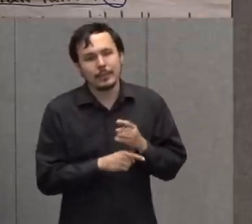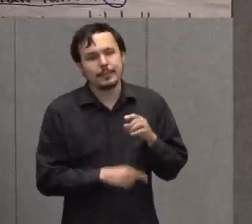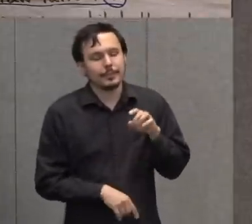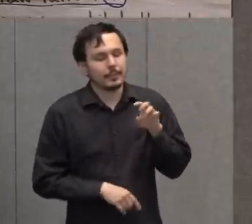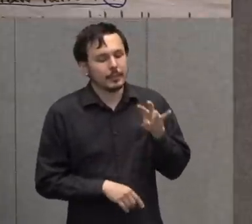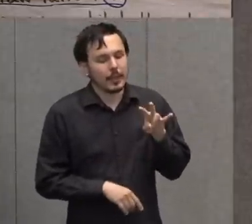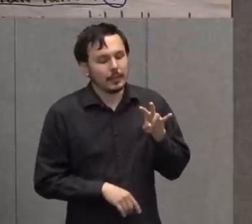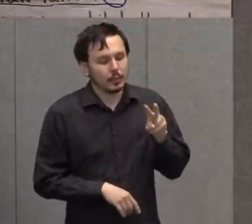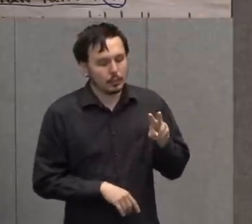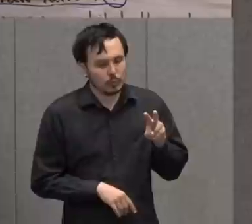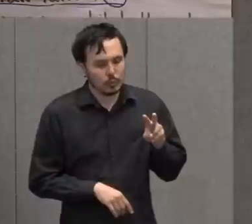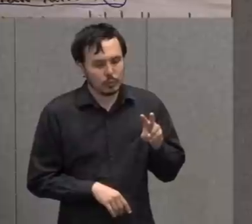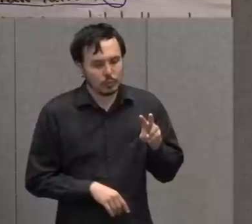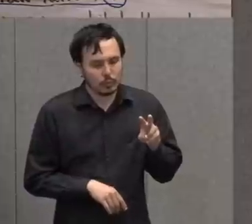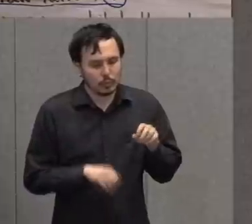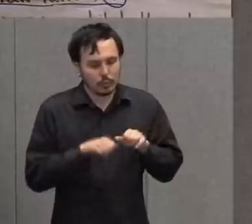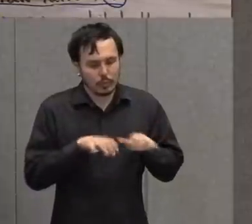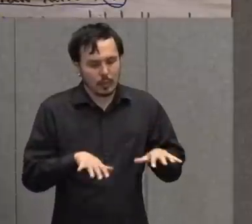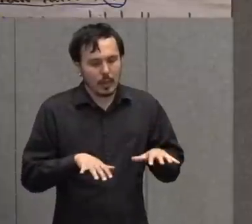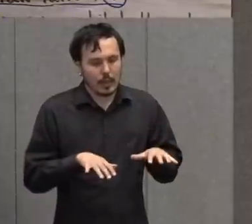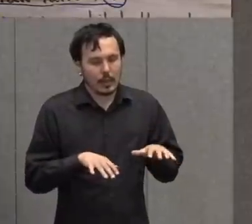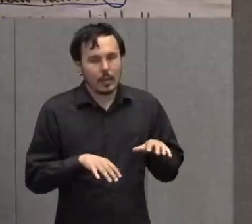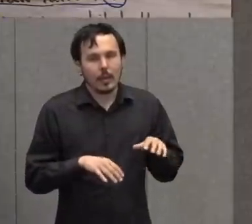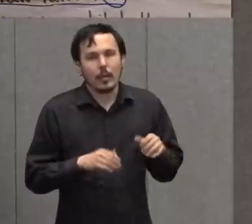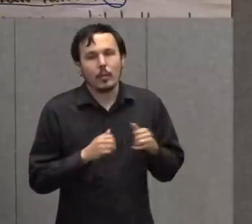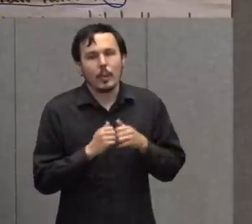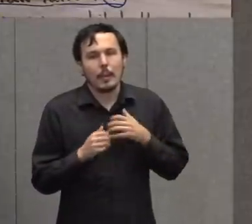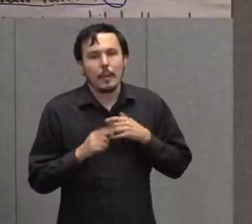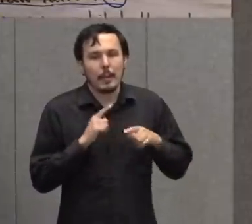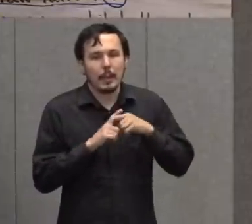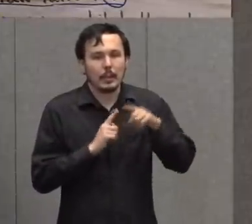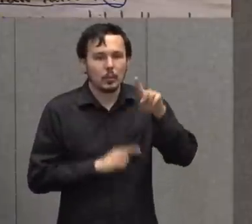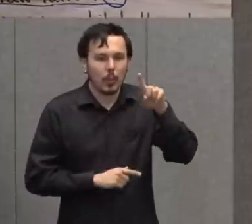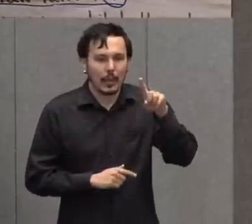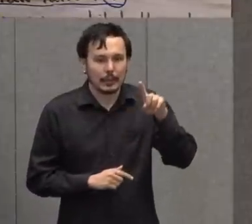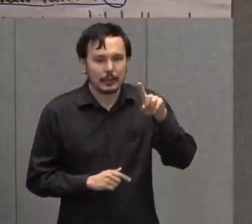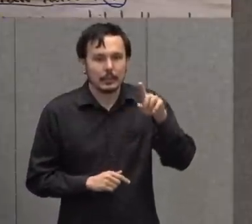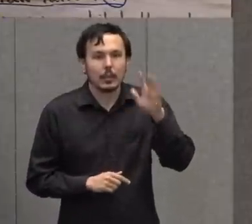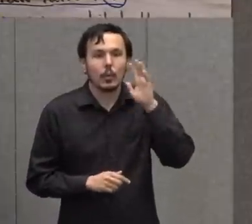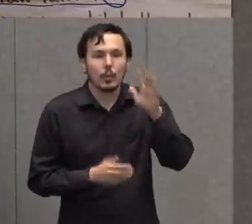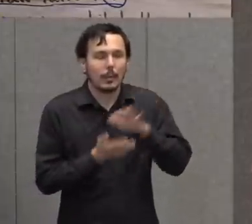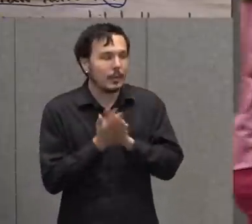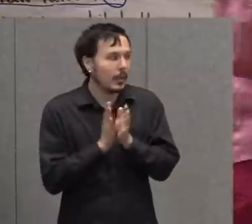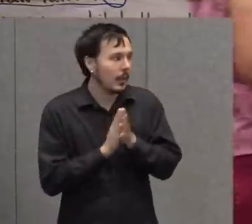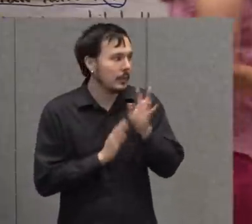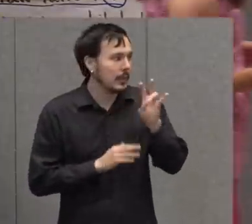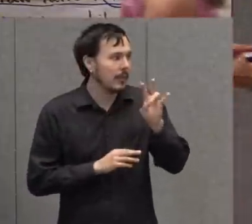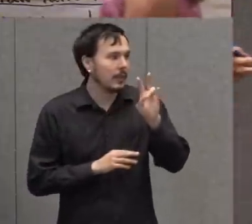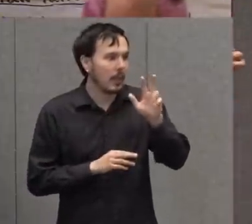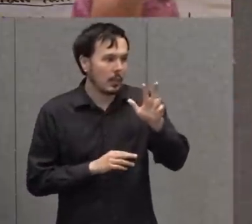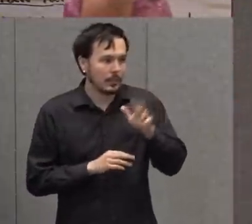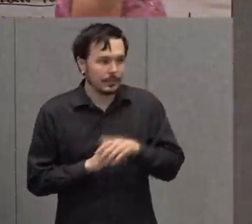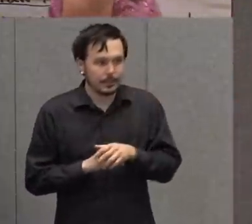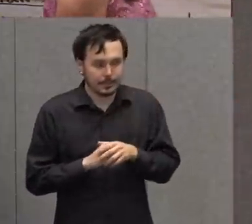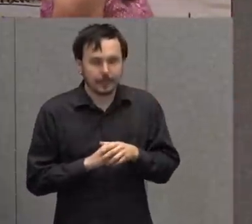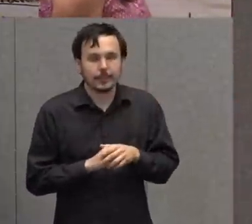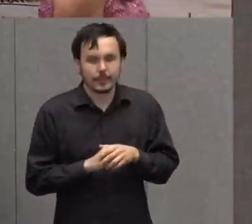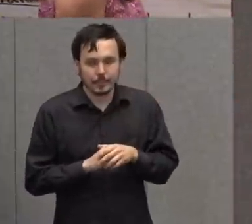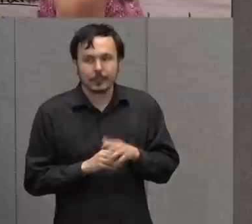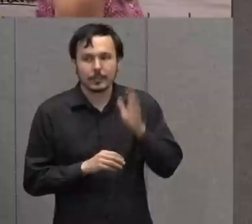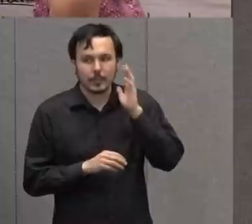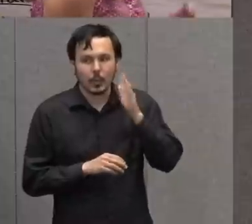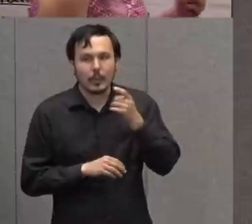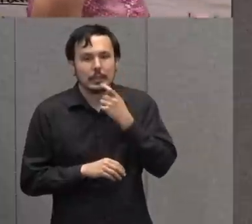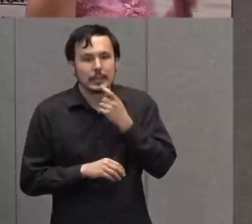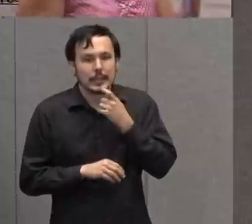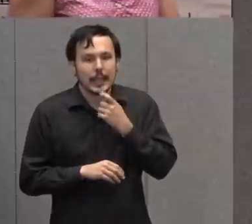72. I'm going to bring down my plus 1, and then I had 73. And then it said, how do you